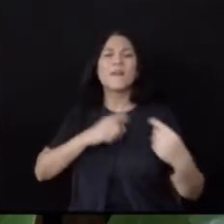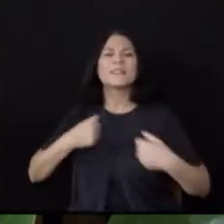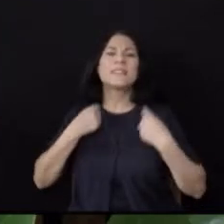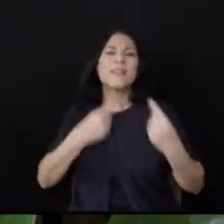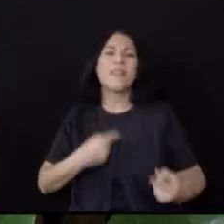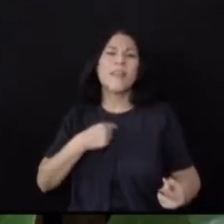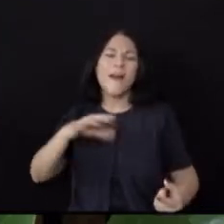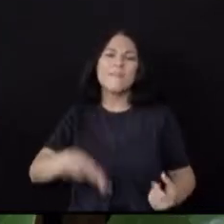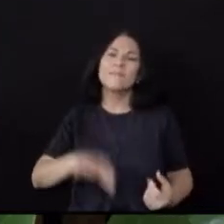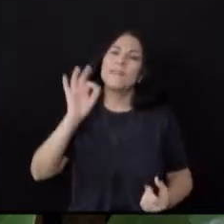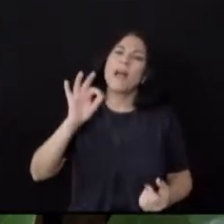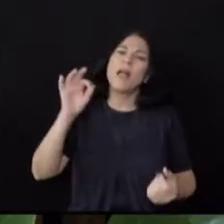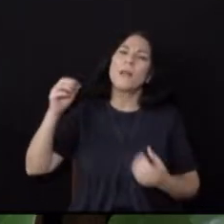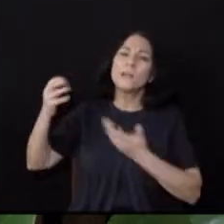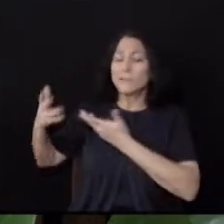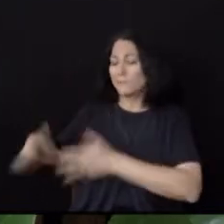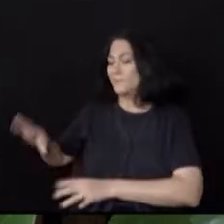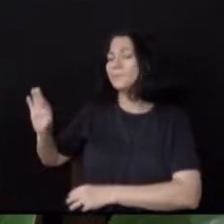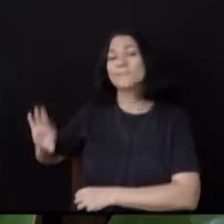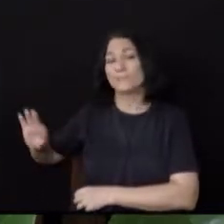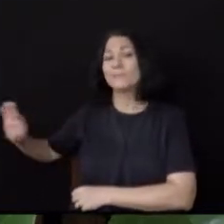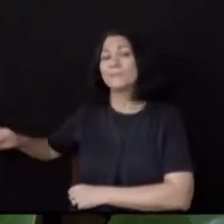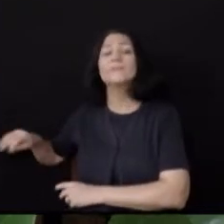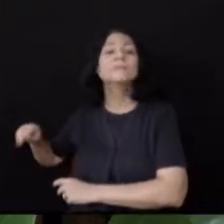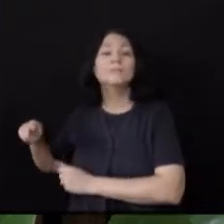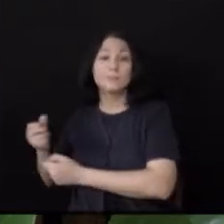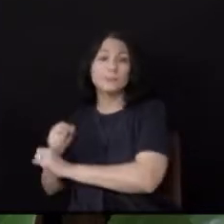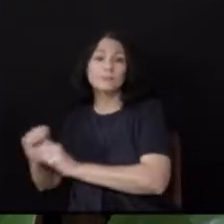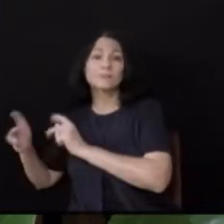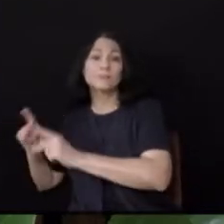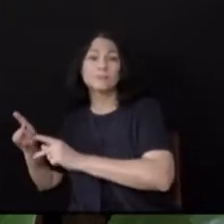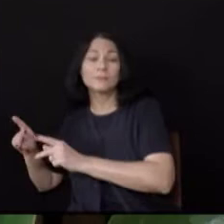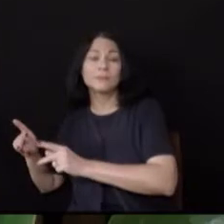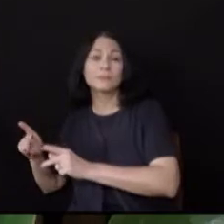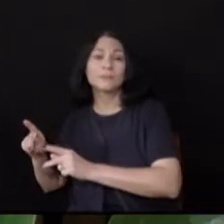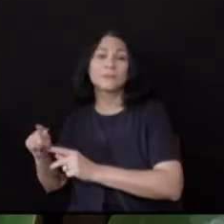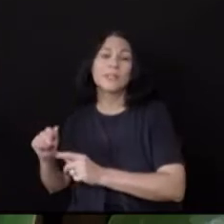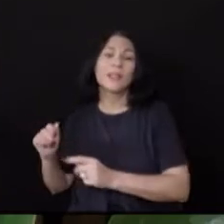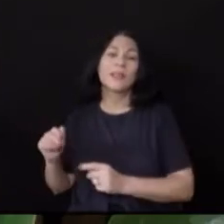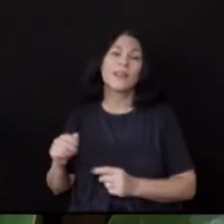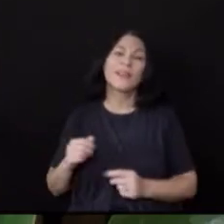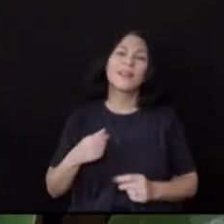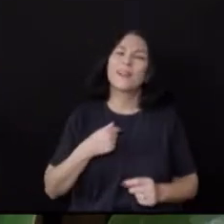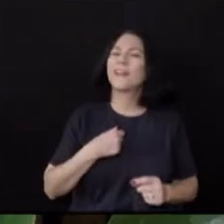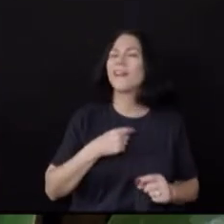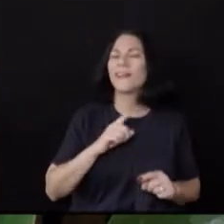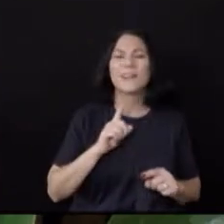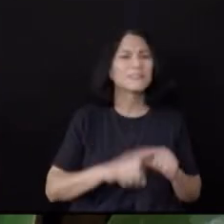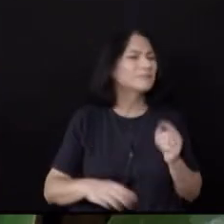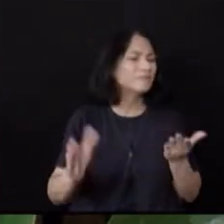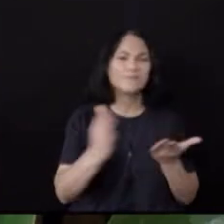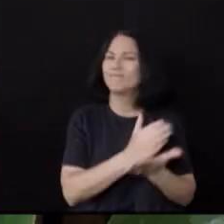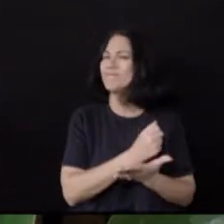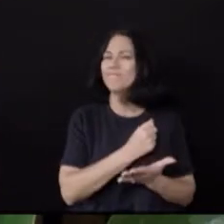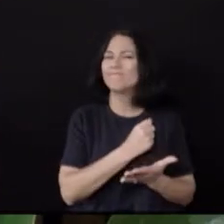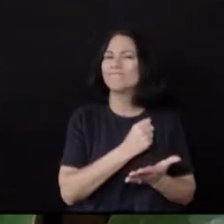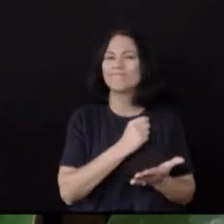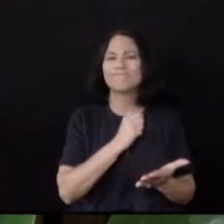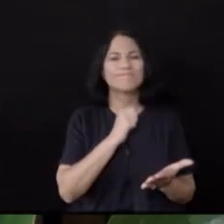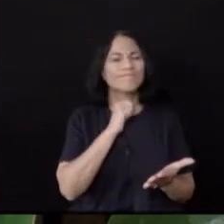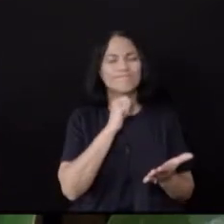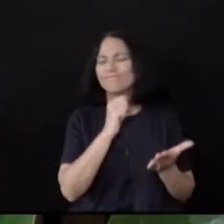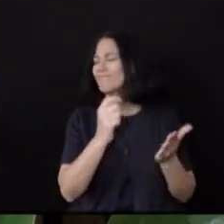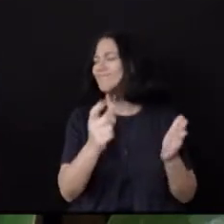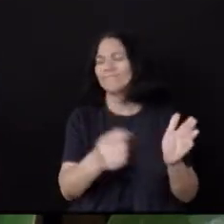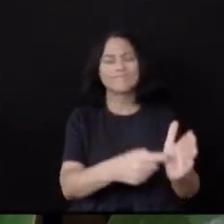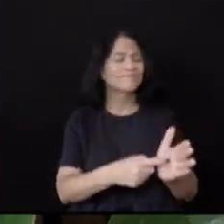fights till I'm found, leaves the 99. I couldn't earn it, and